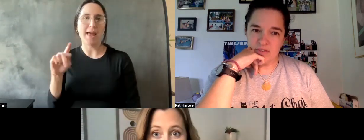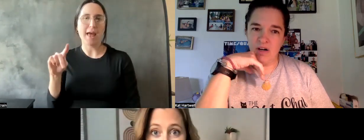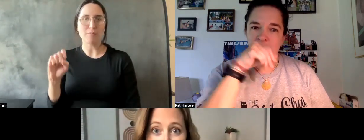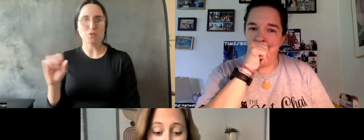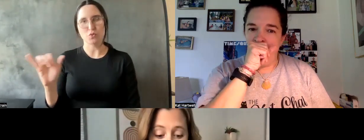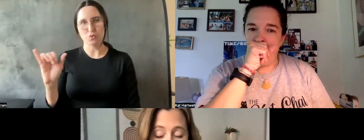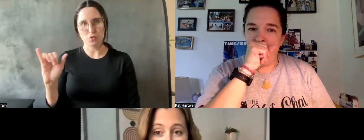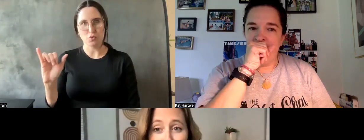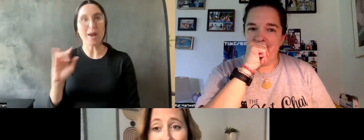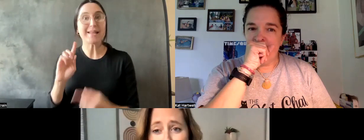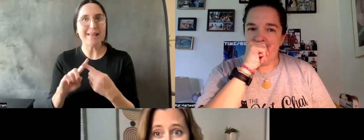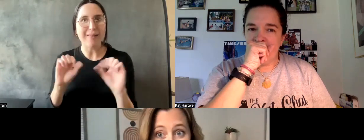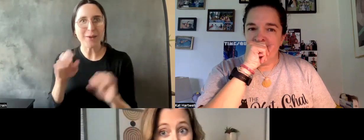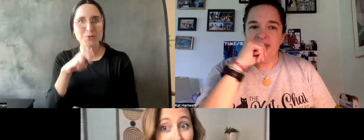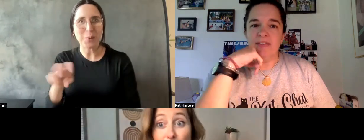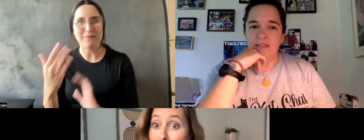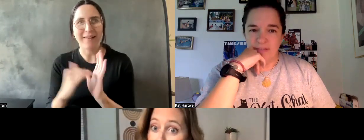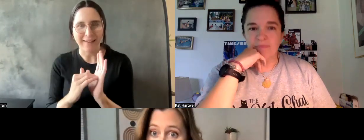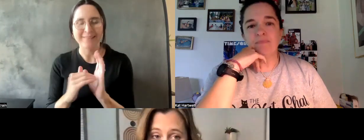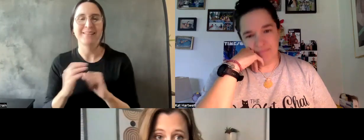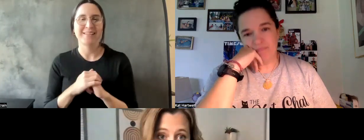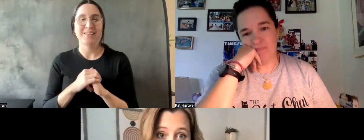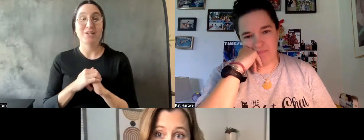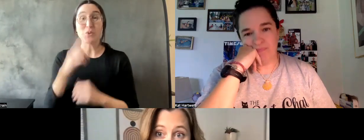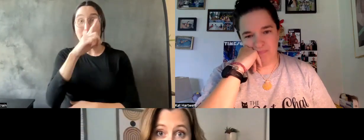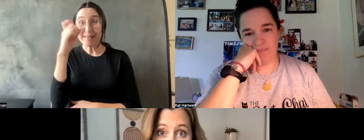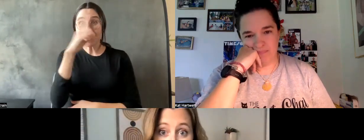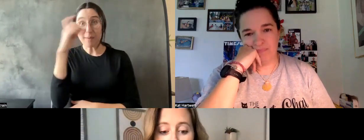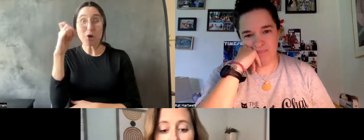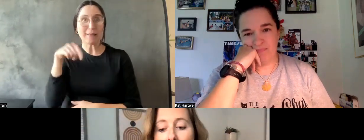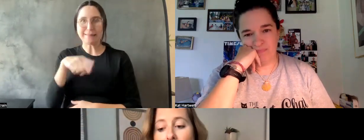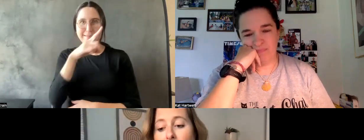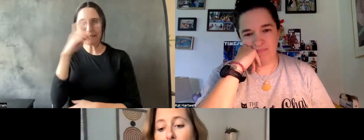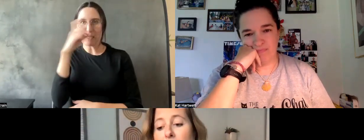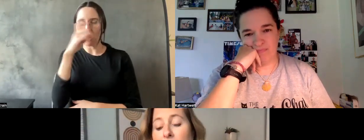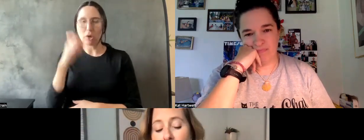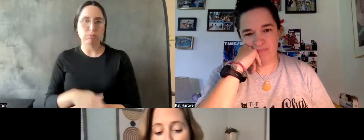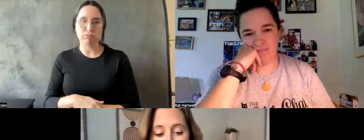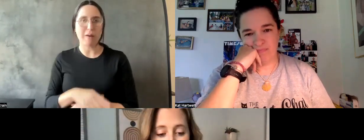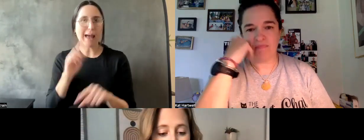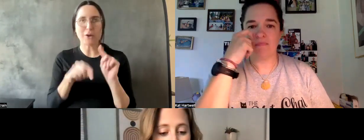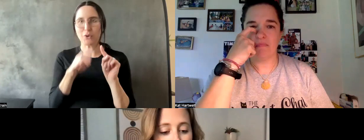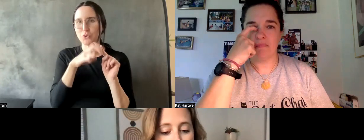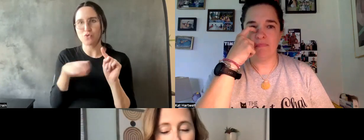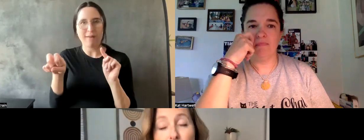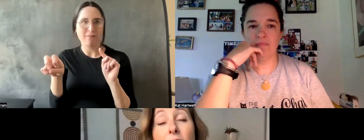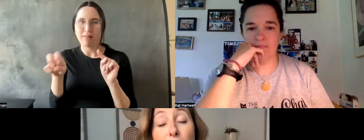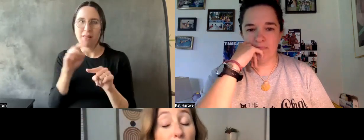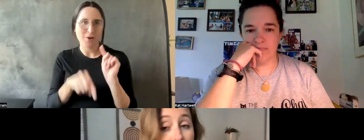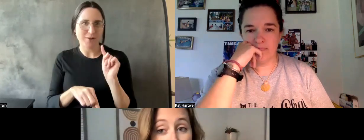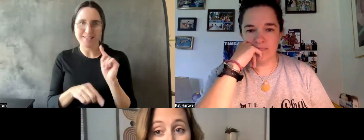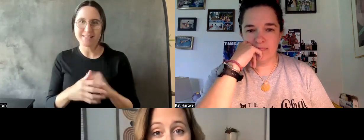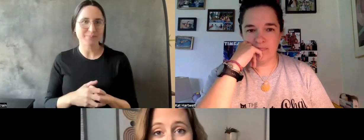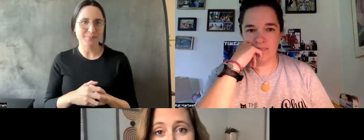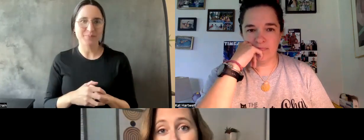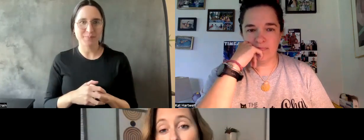clear at the beginning of the summer that I would not be able to travel over the summer, and that I could travel